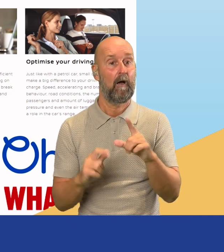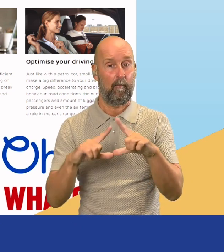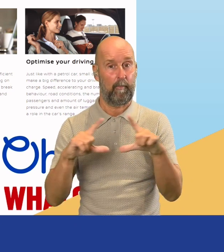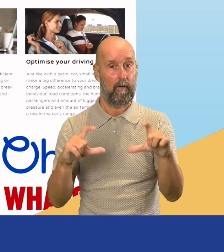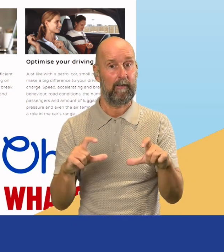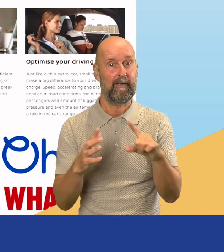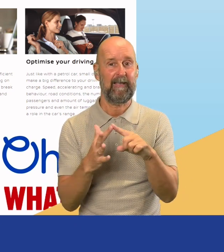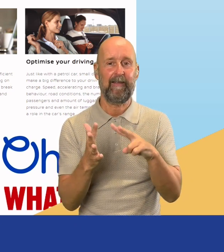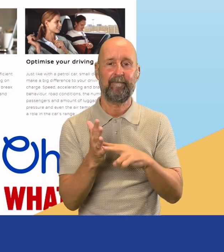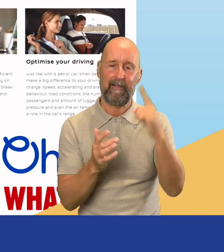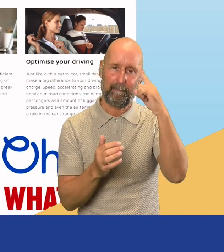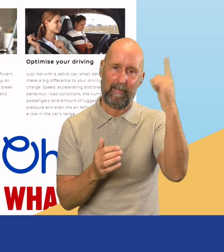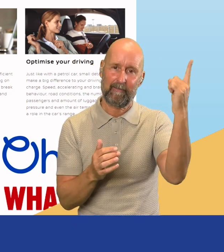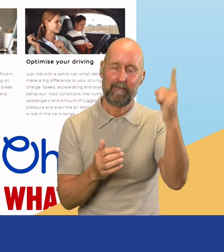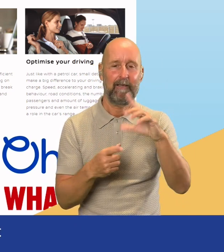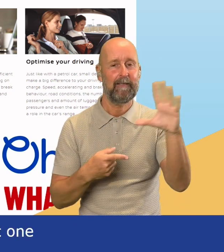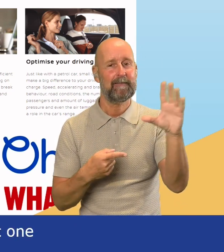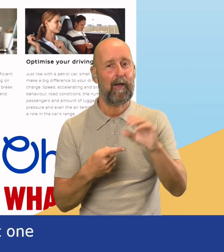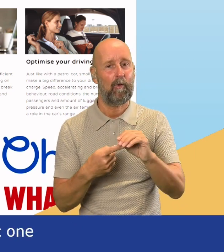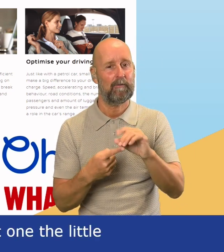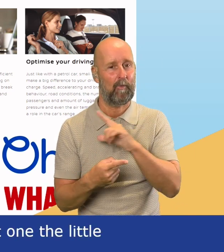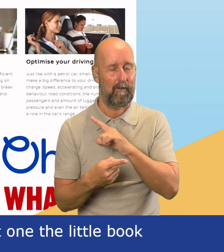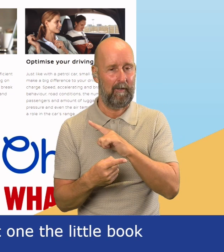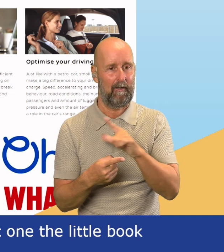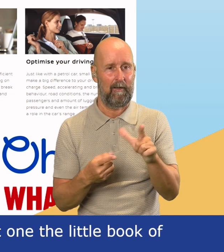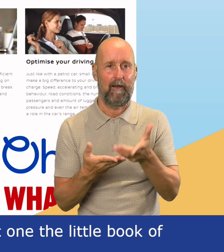EV Myths. It's a free download from a company called